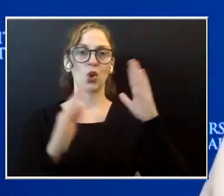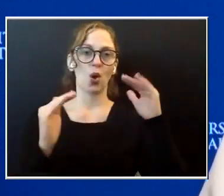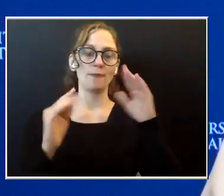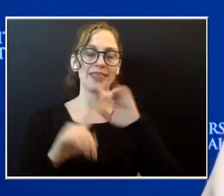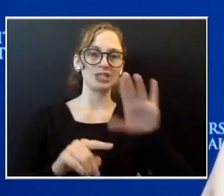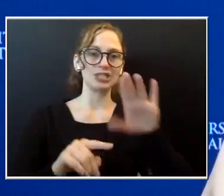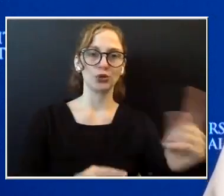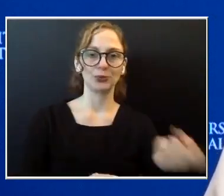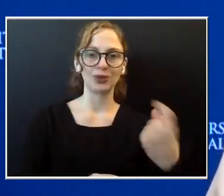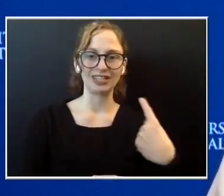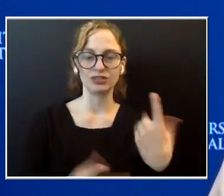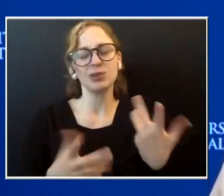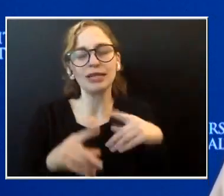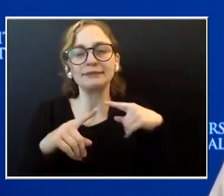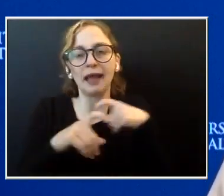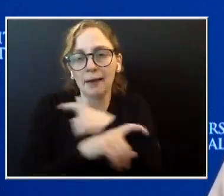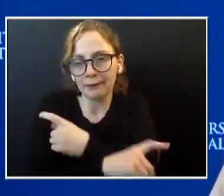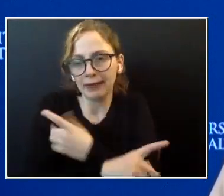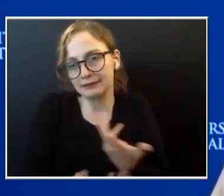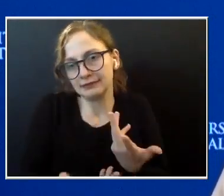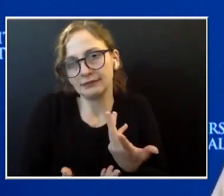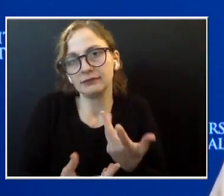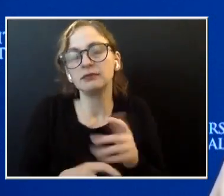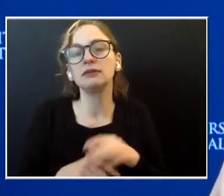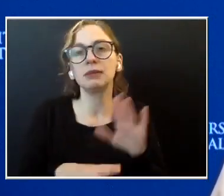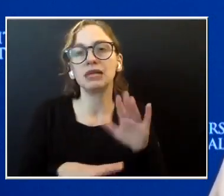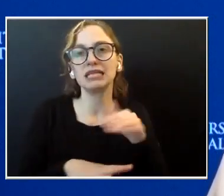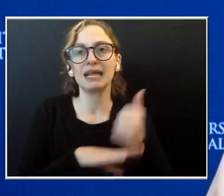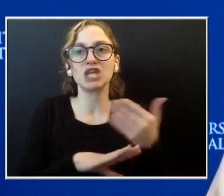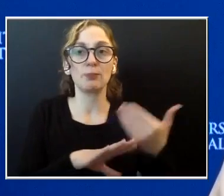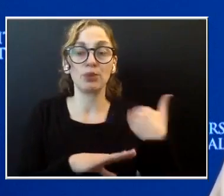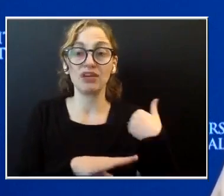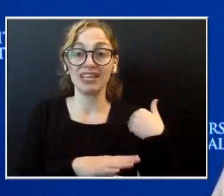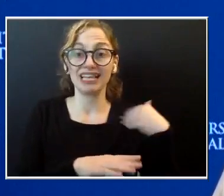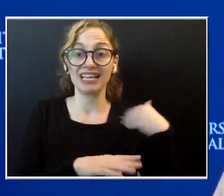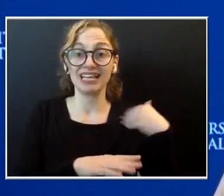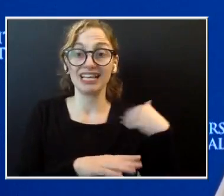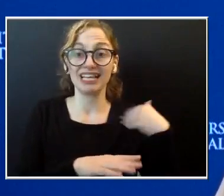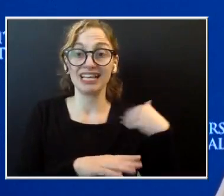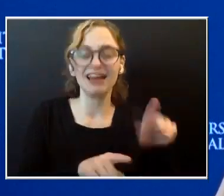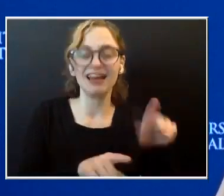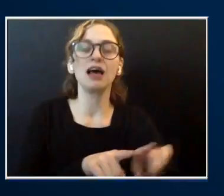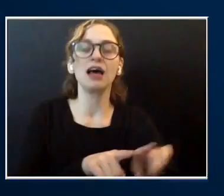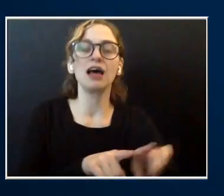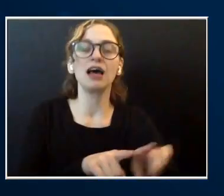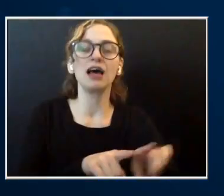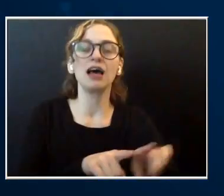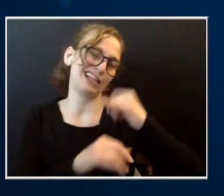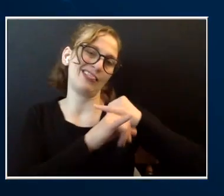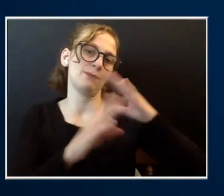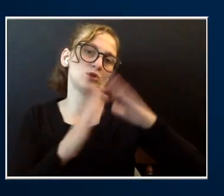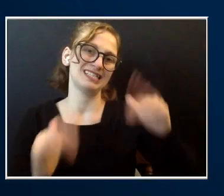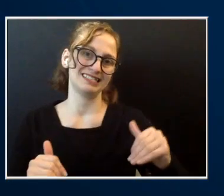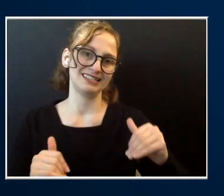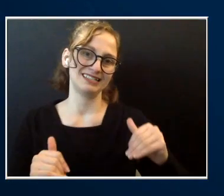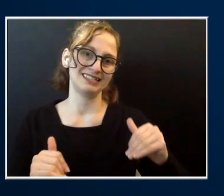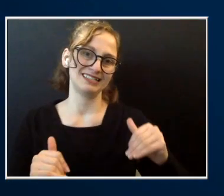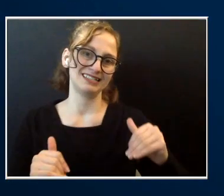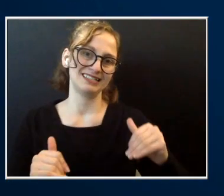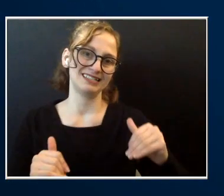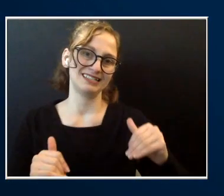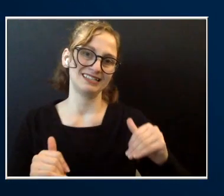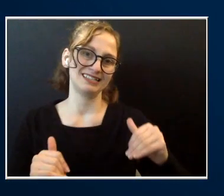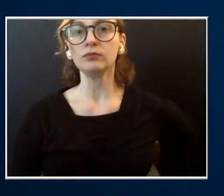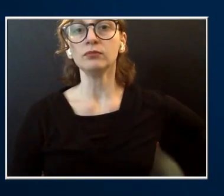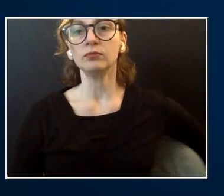that. It's Right. based on previous data, but also just understanding the immune system itself. Susan has a question.